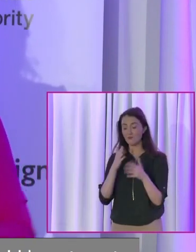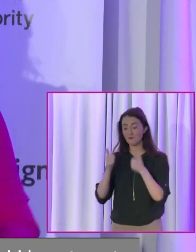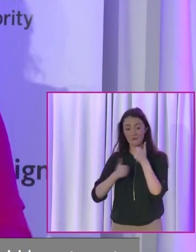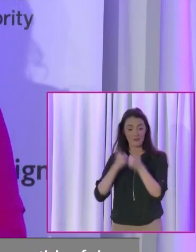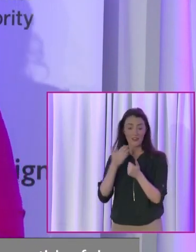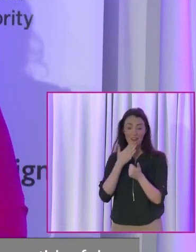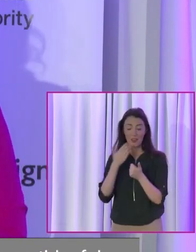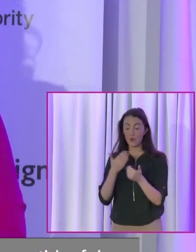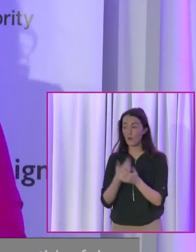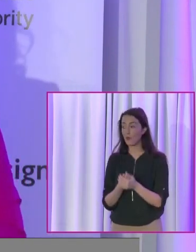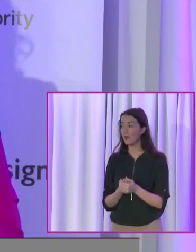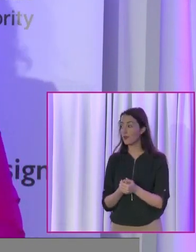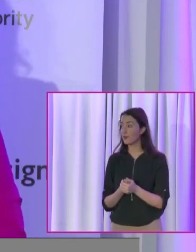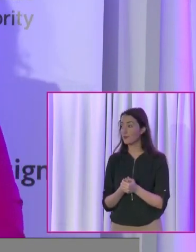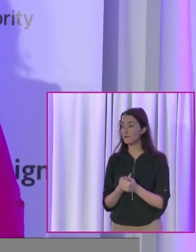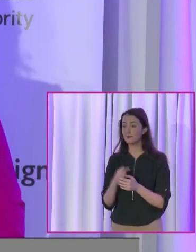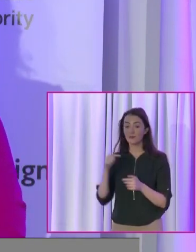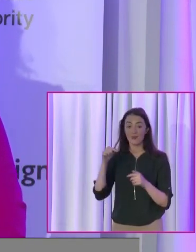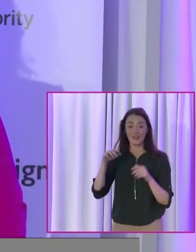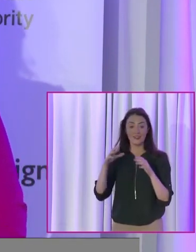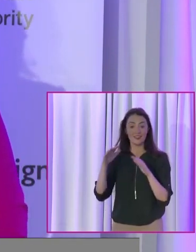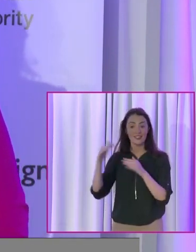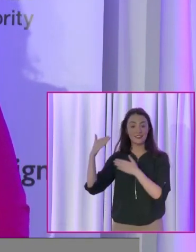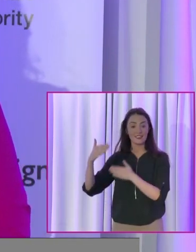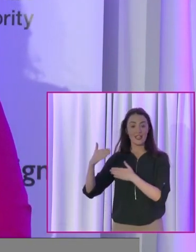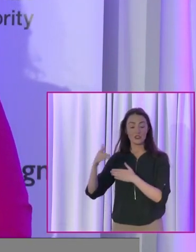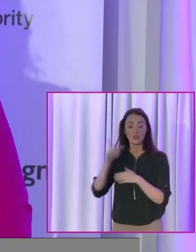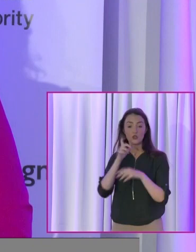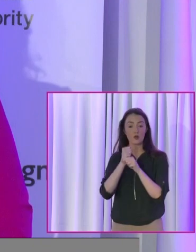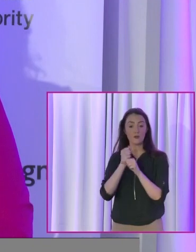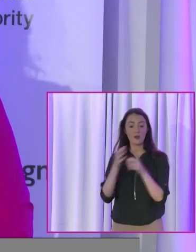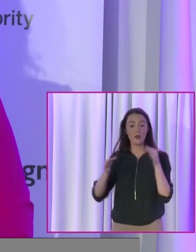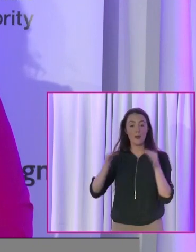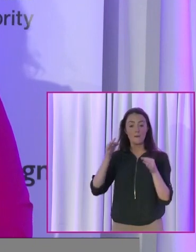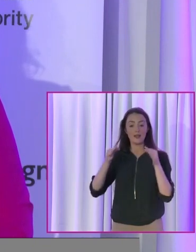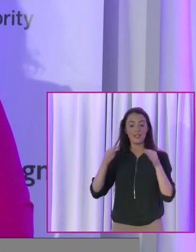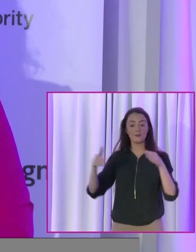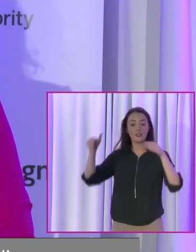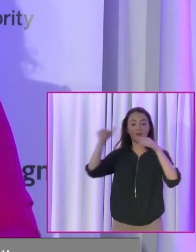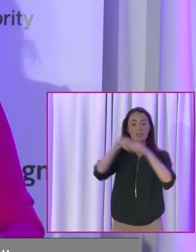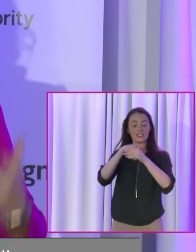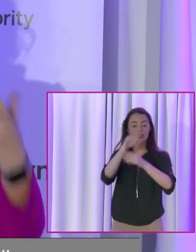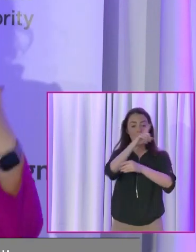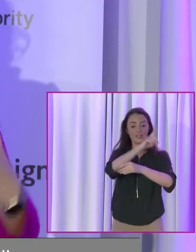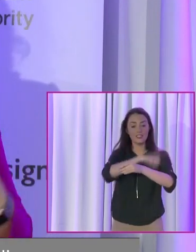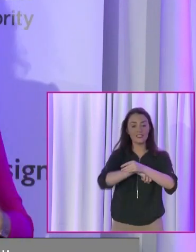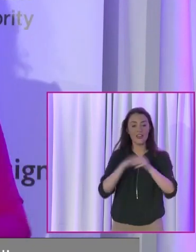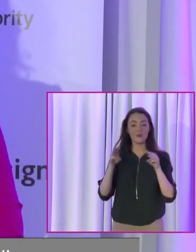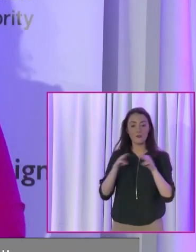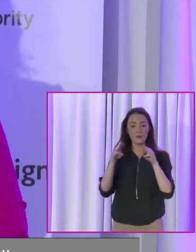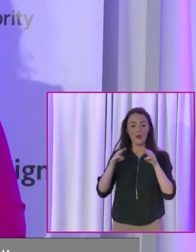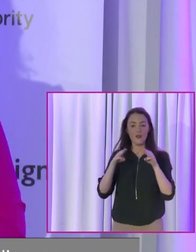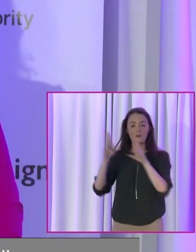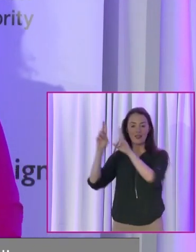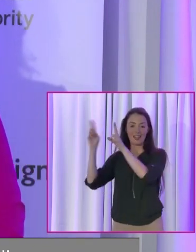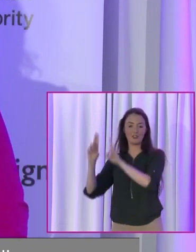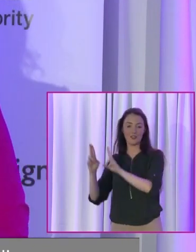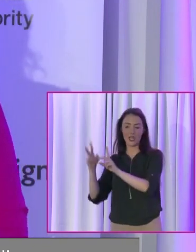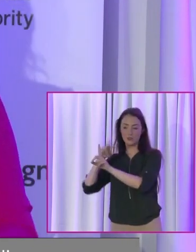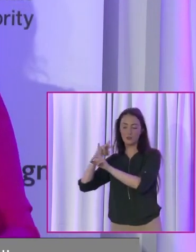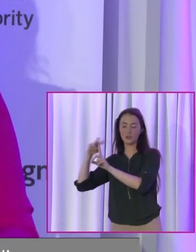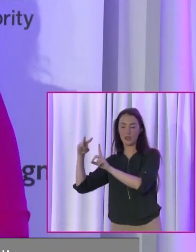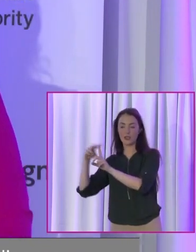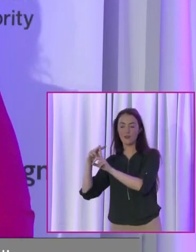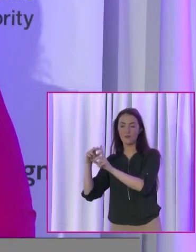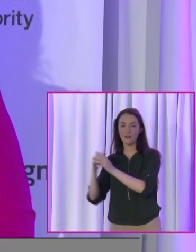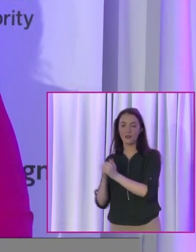purpose of this session, we're going to discuss the political participation of disabled people from an international perspective.